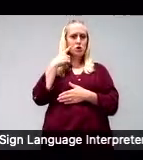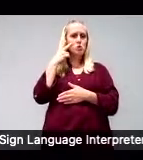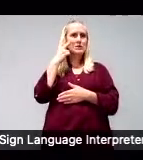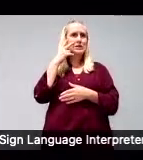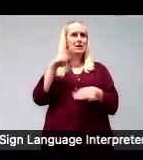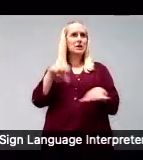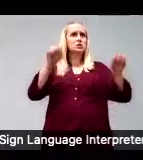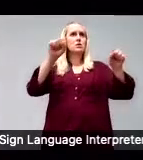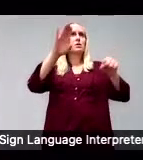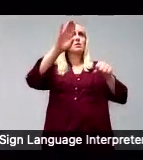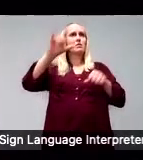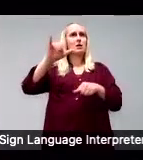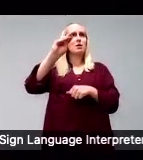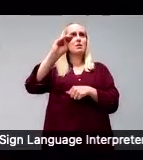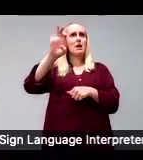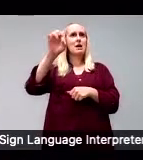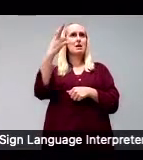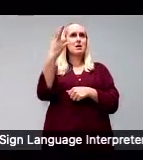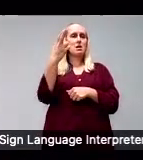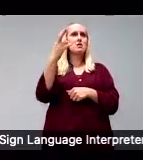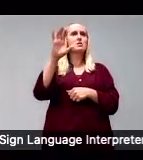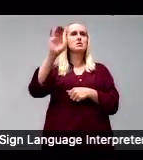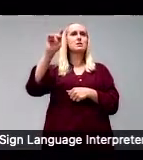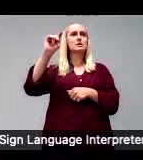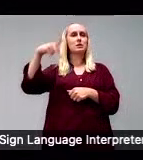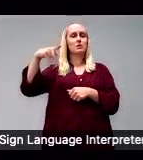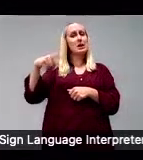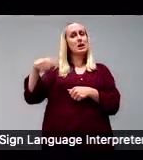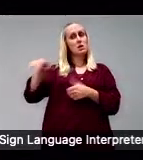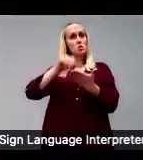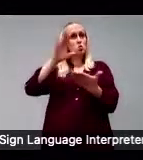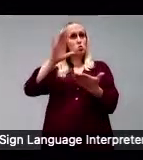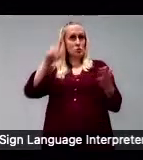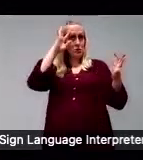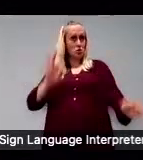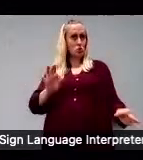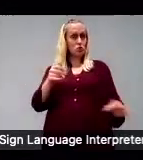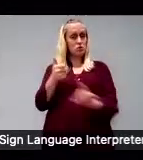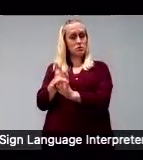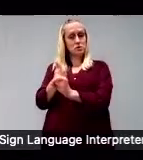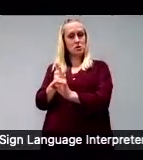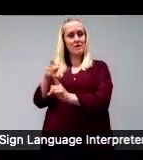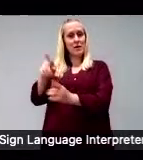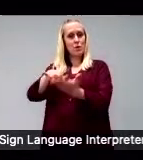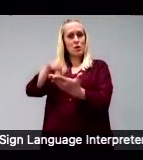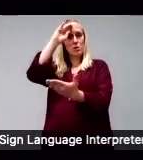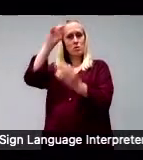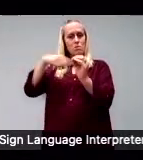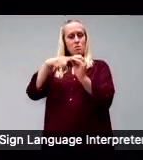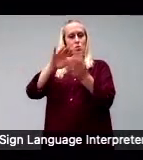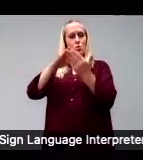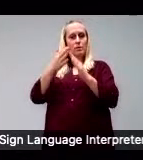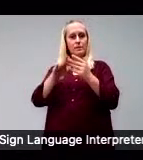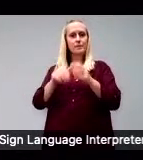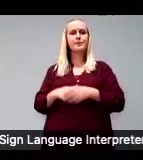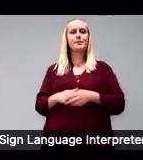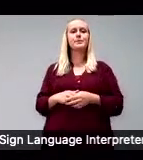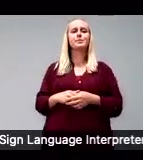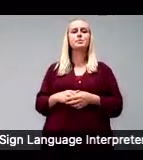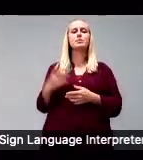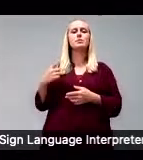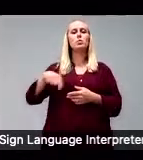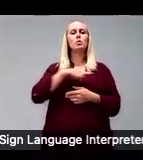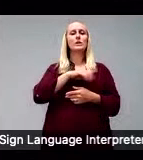program. And that was something that the students chose to do because they were learning about the community. So when we talk